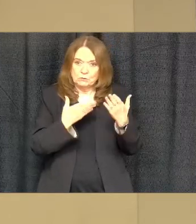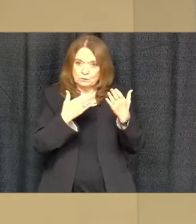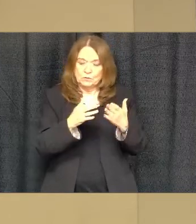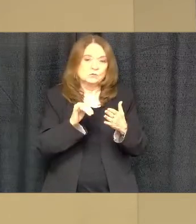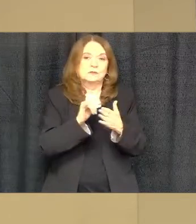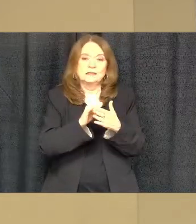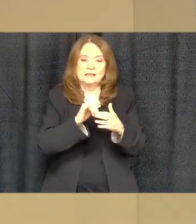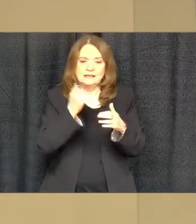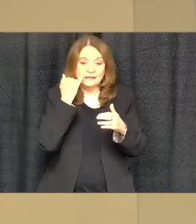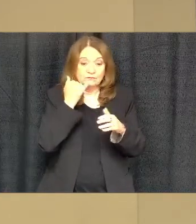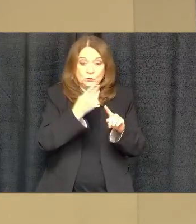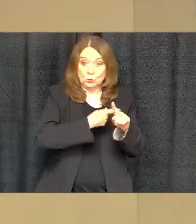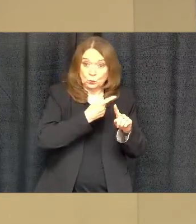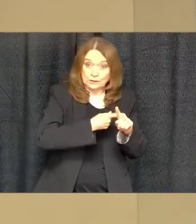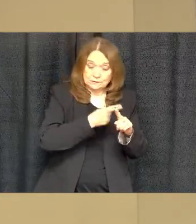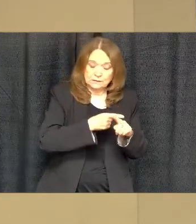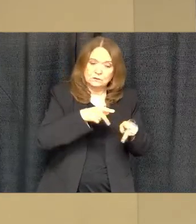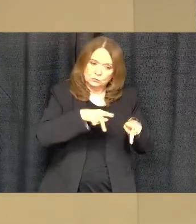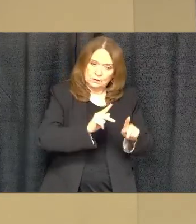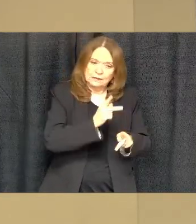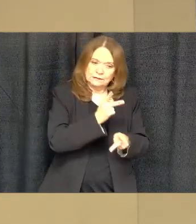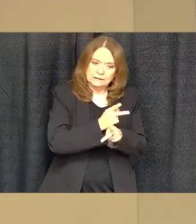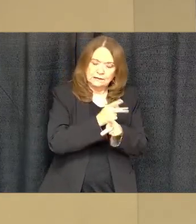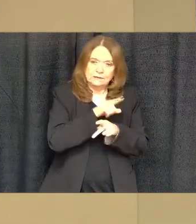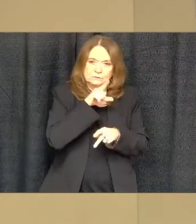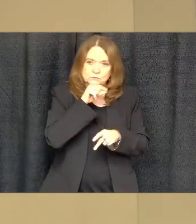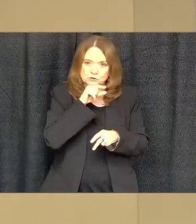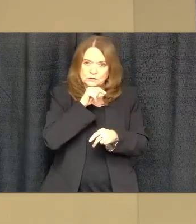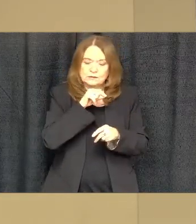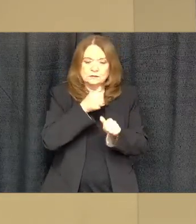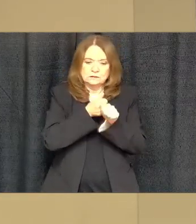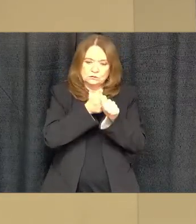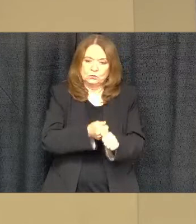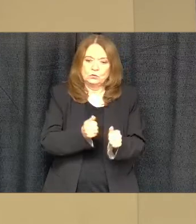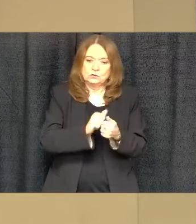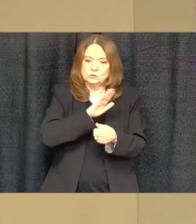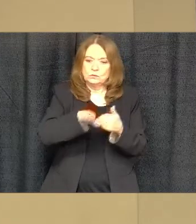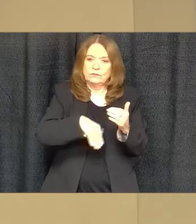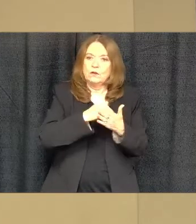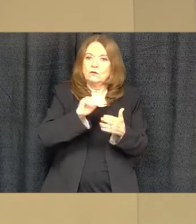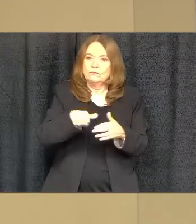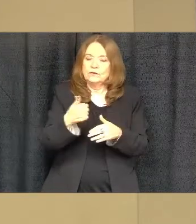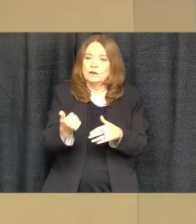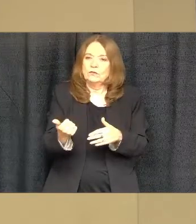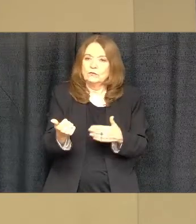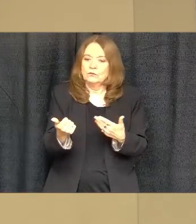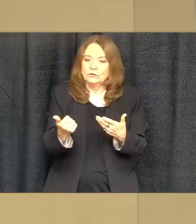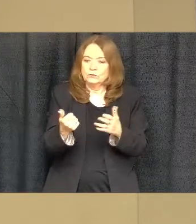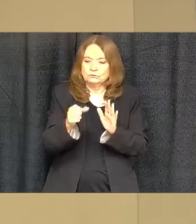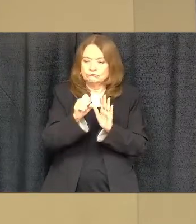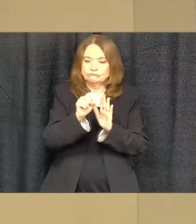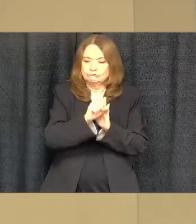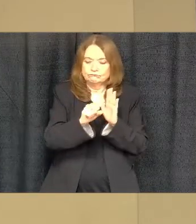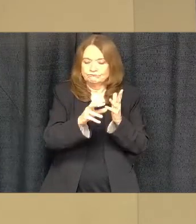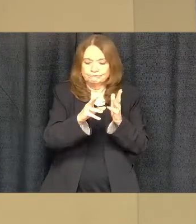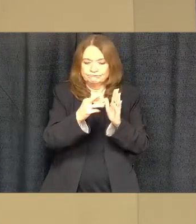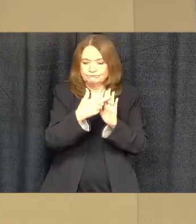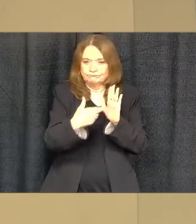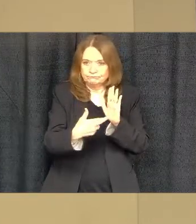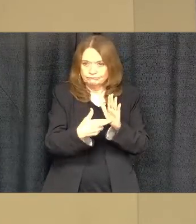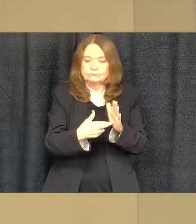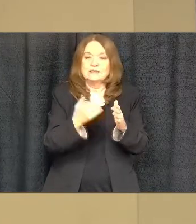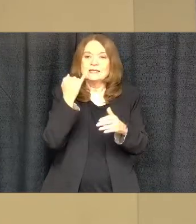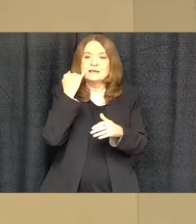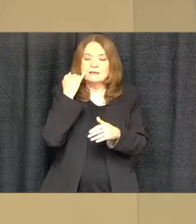renters be allowed to keep chickens in accordance with all of the other statutory requirements, as